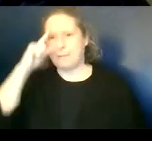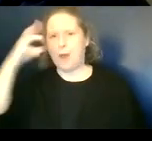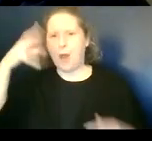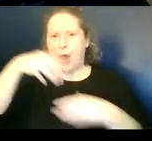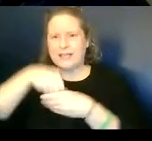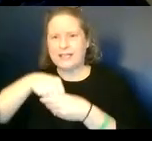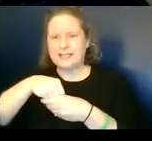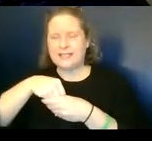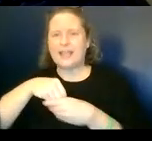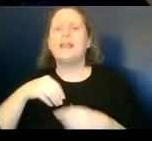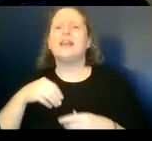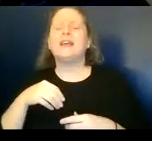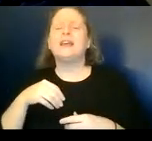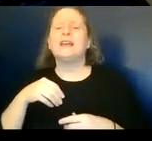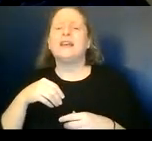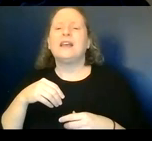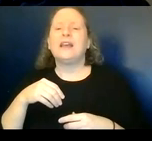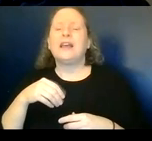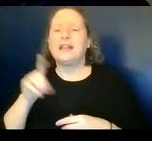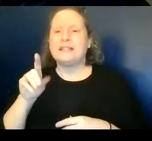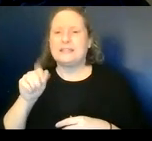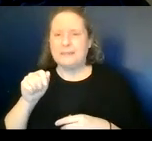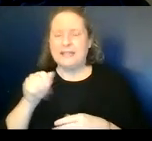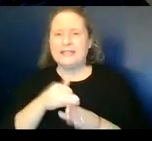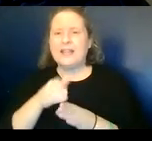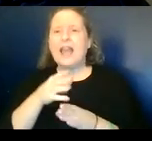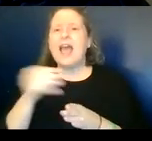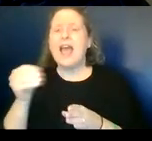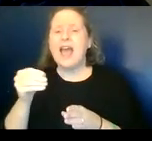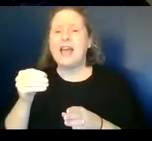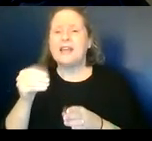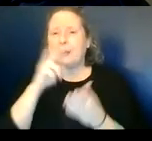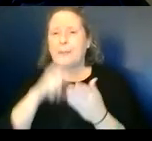research associate at University of